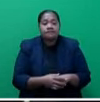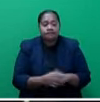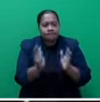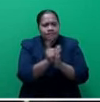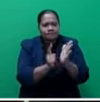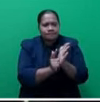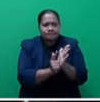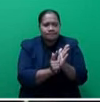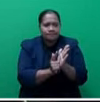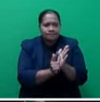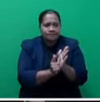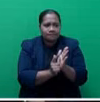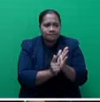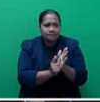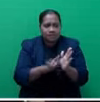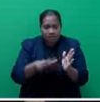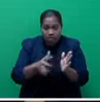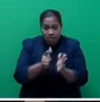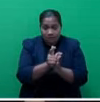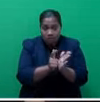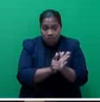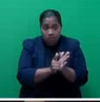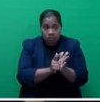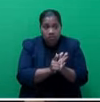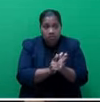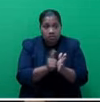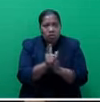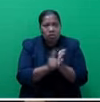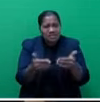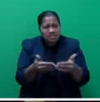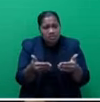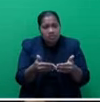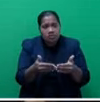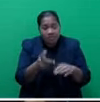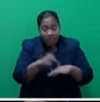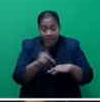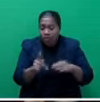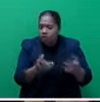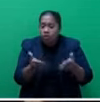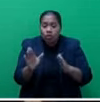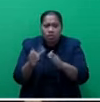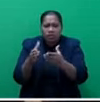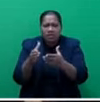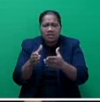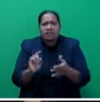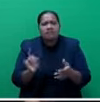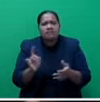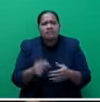laws through, or draft laws through, or laws introduced in Parliament to committees is precisely to